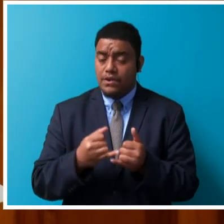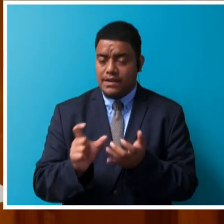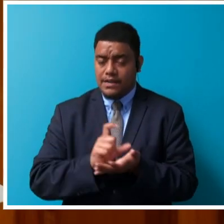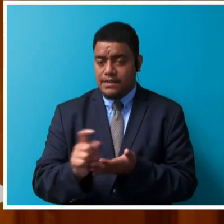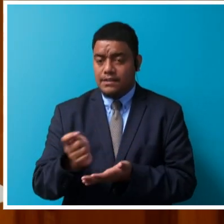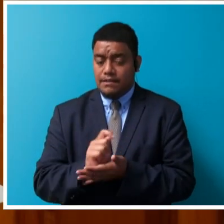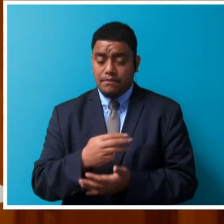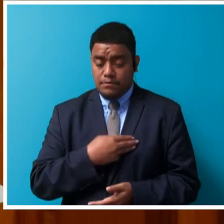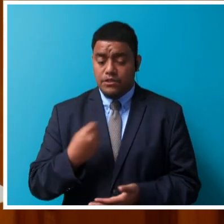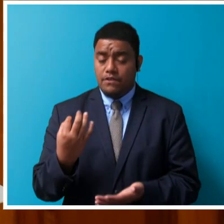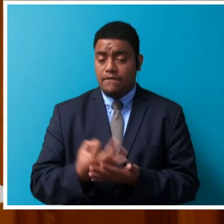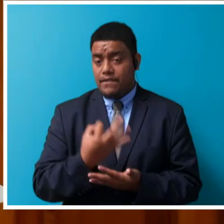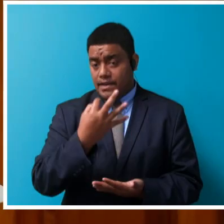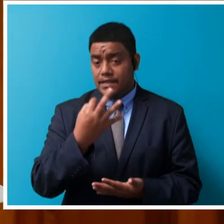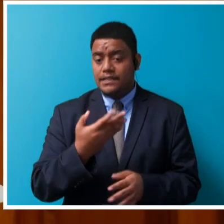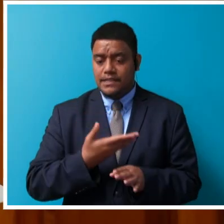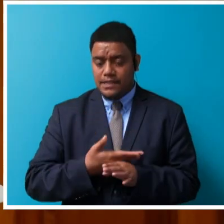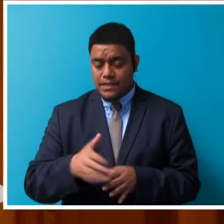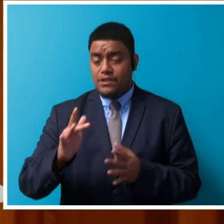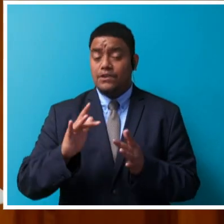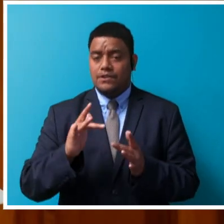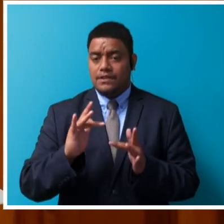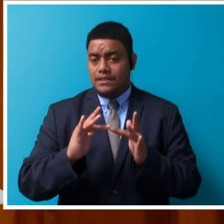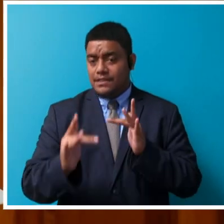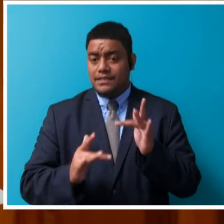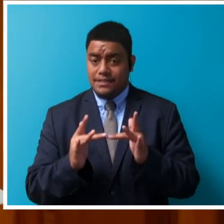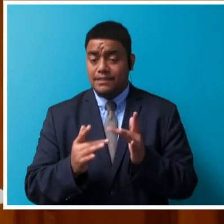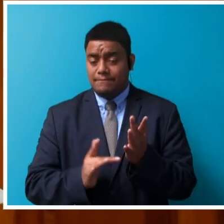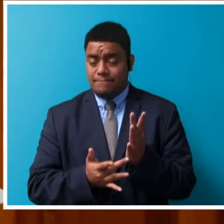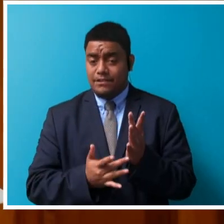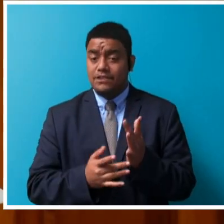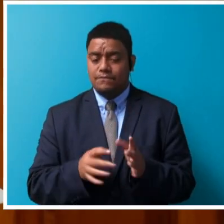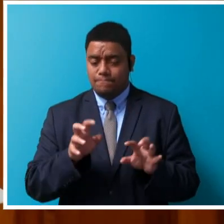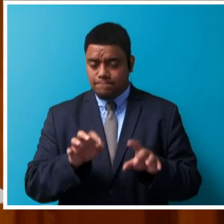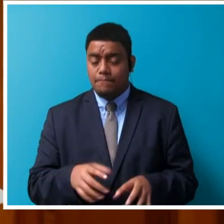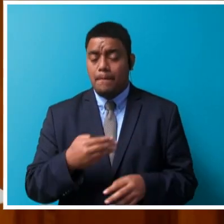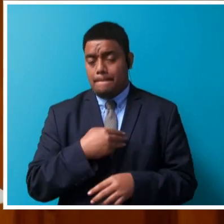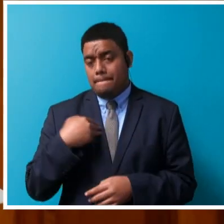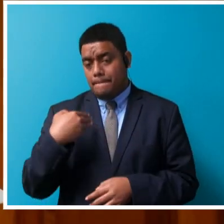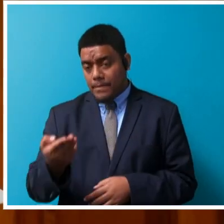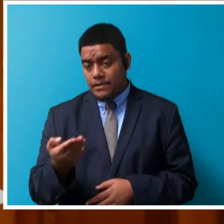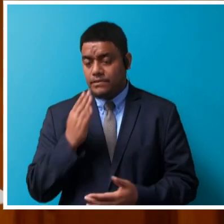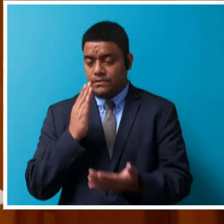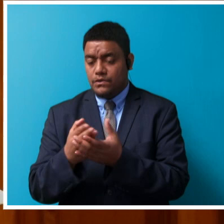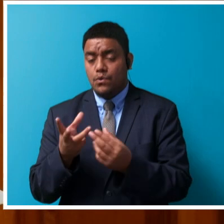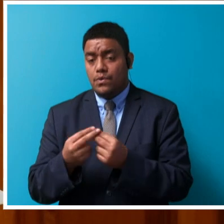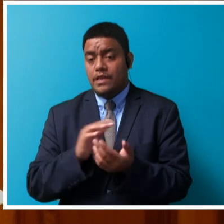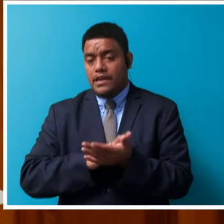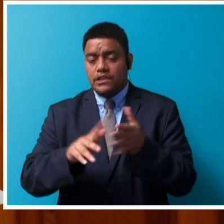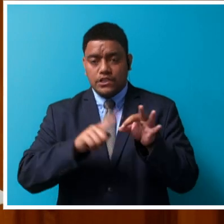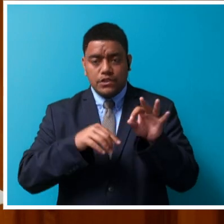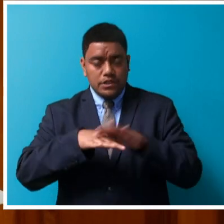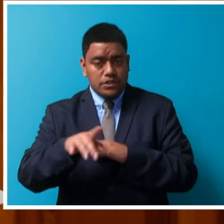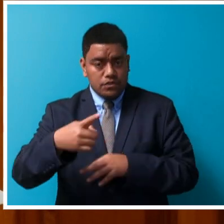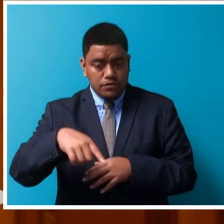of Finance's new digitized budget platform integrates our global missions directly with headquarters in Suva.